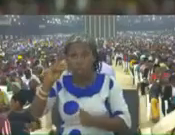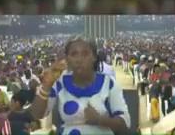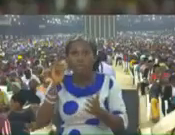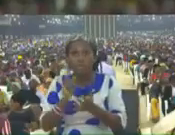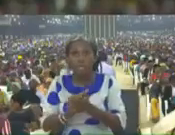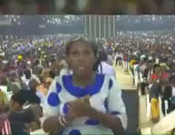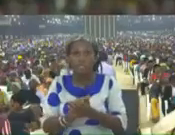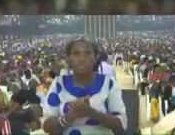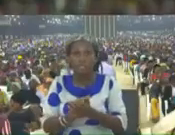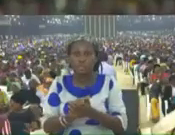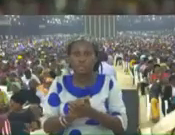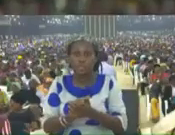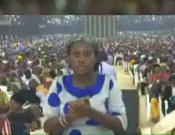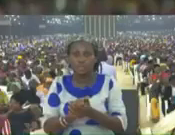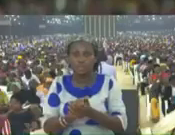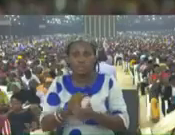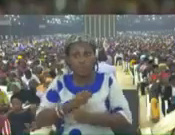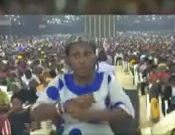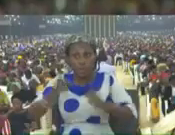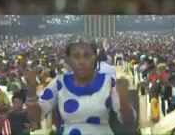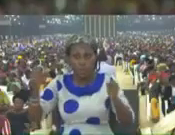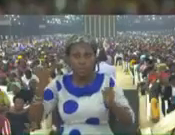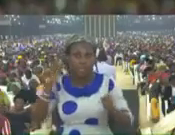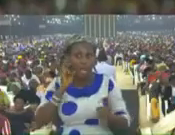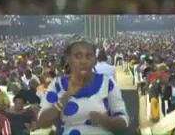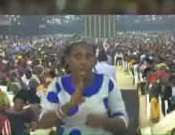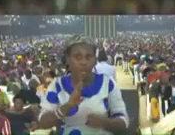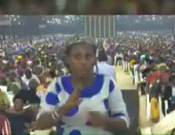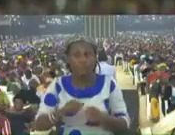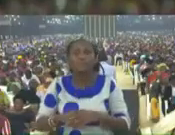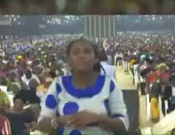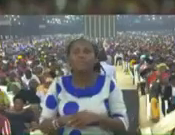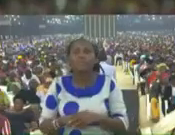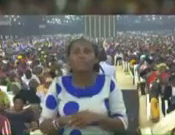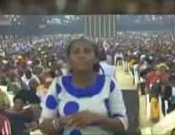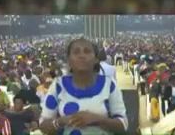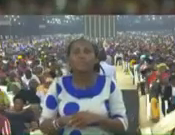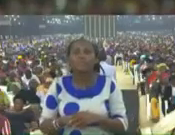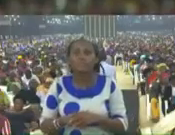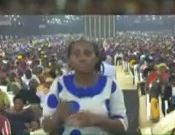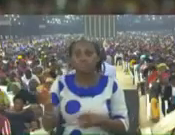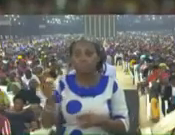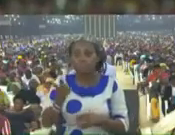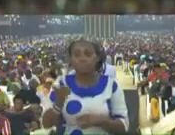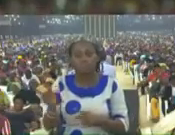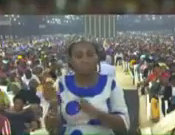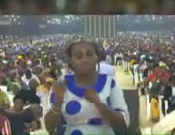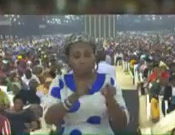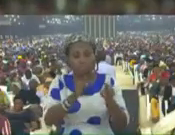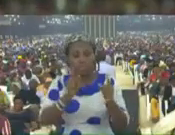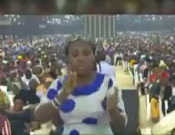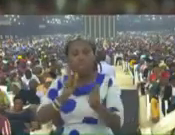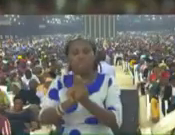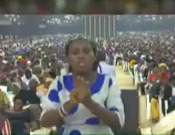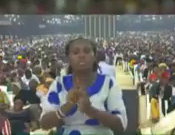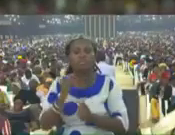the offense, committed the offense, and said to Jacob,